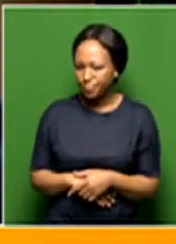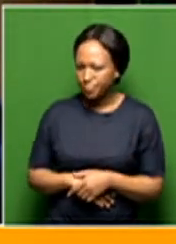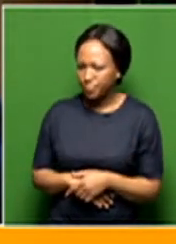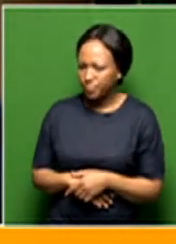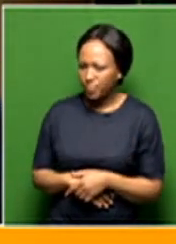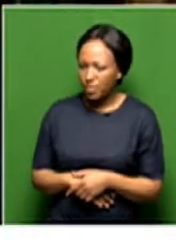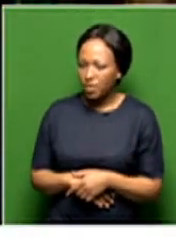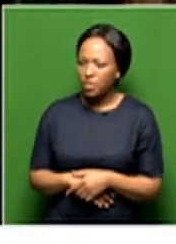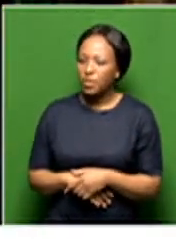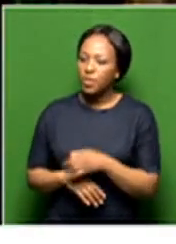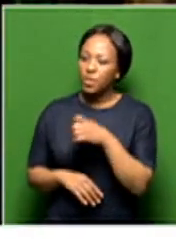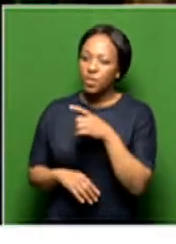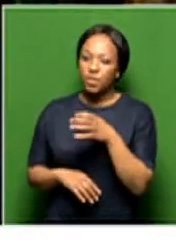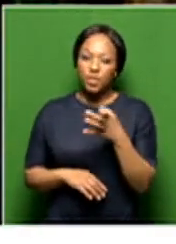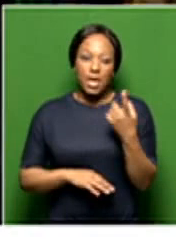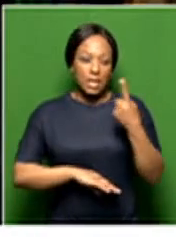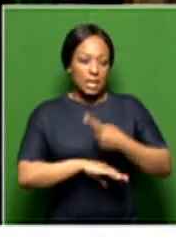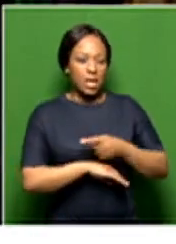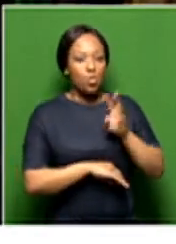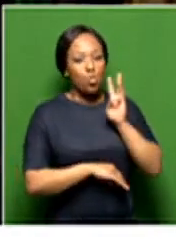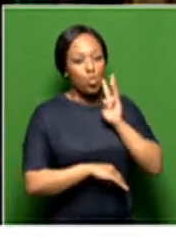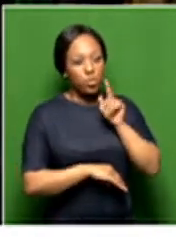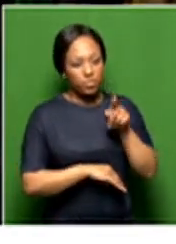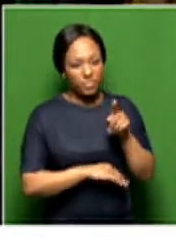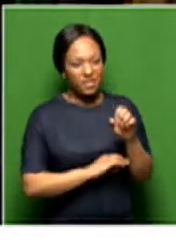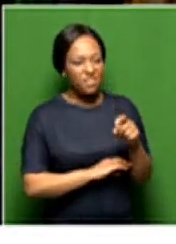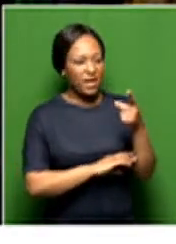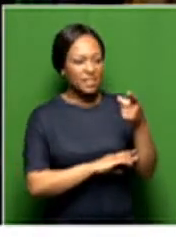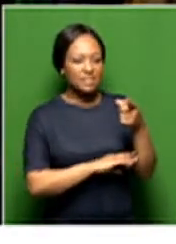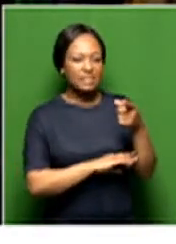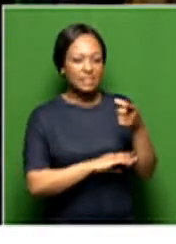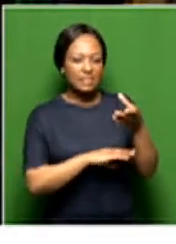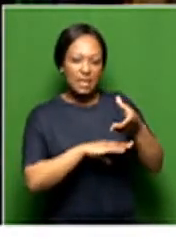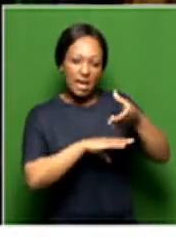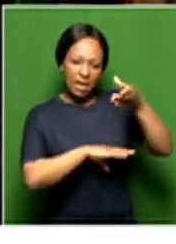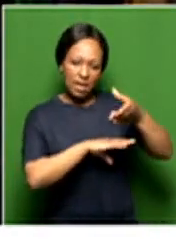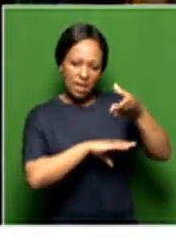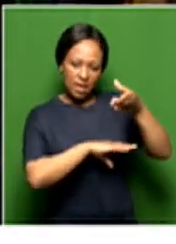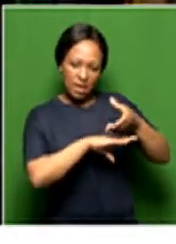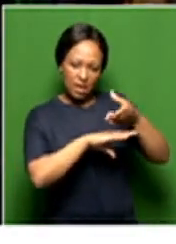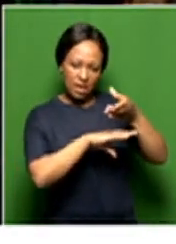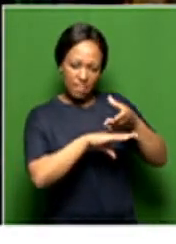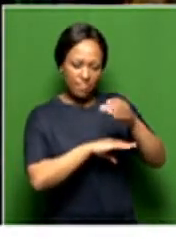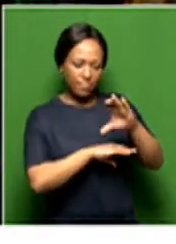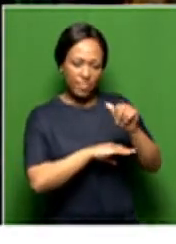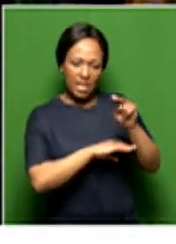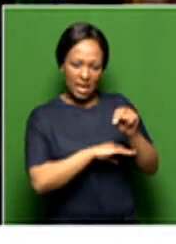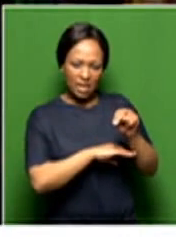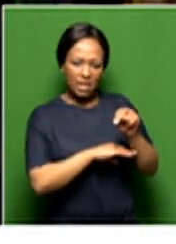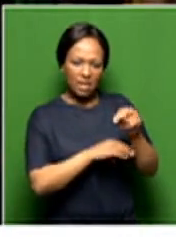Day Water is the first canned water solution on the